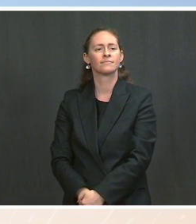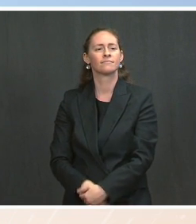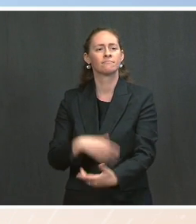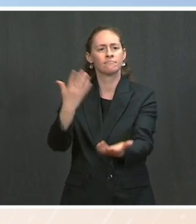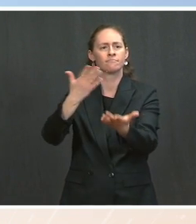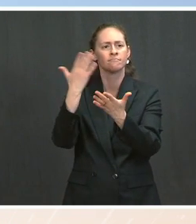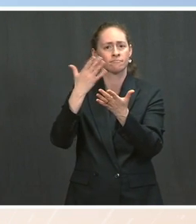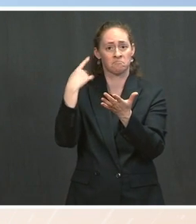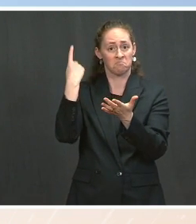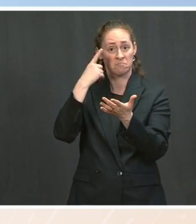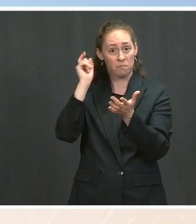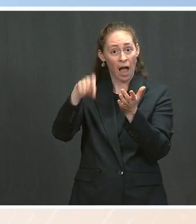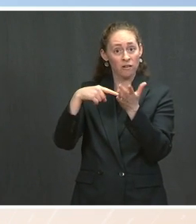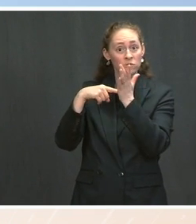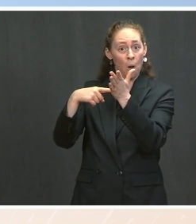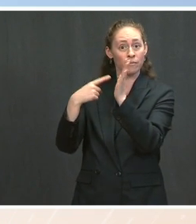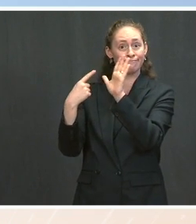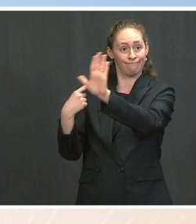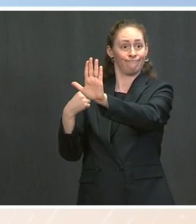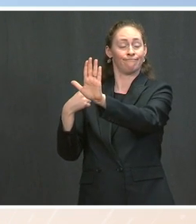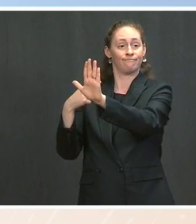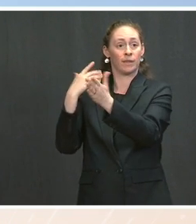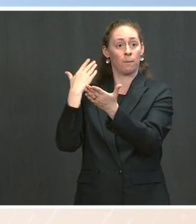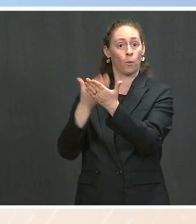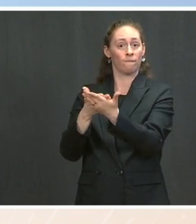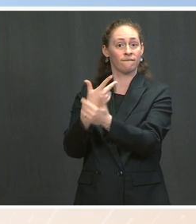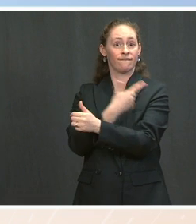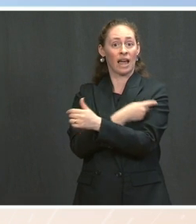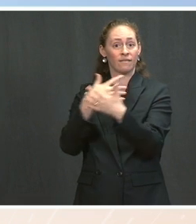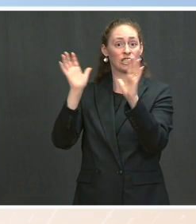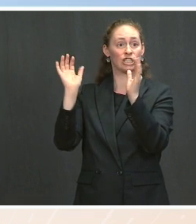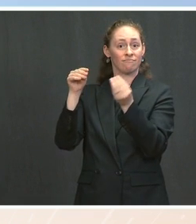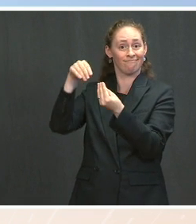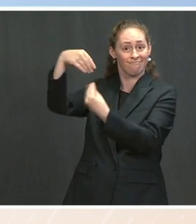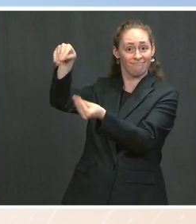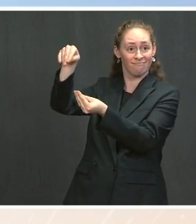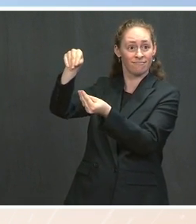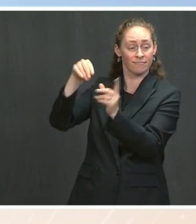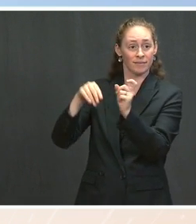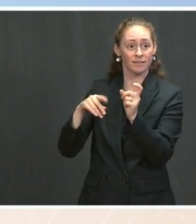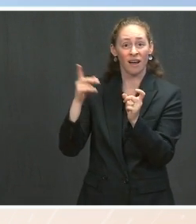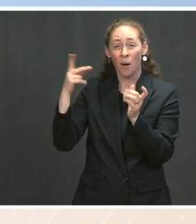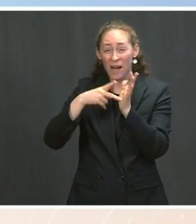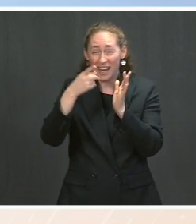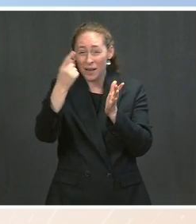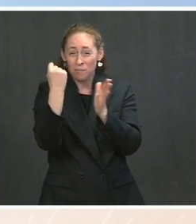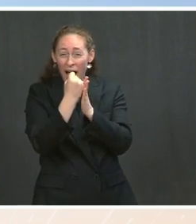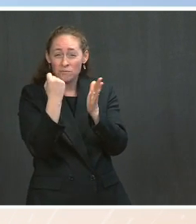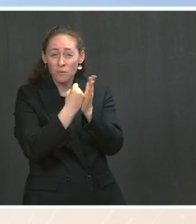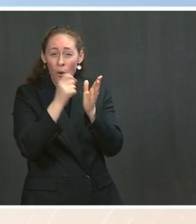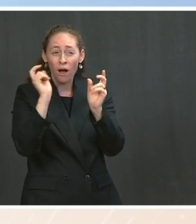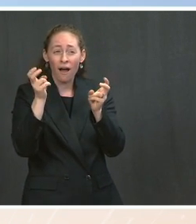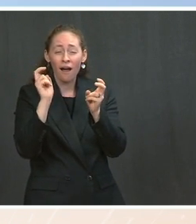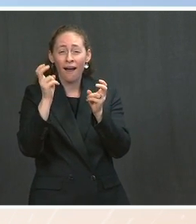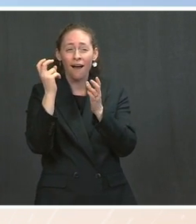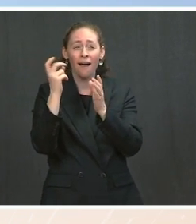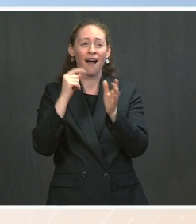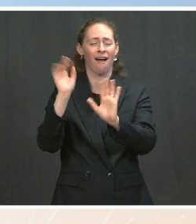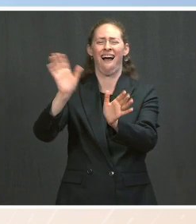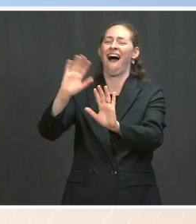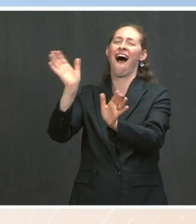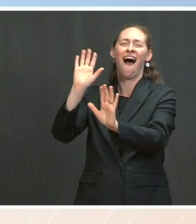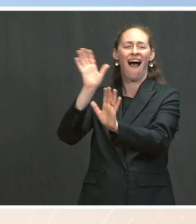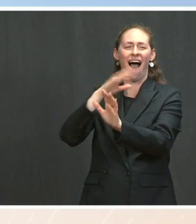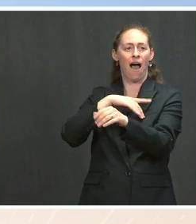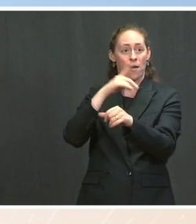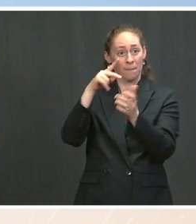there any further consideration of that that you could share? A vaccine passport? I didn't use that term. Well, you mean the